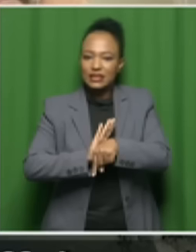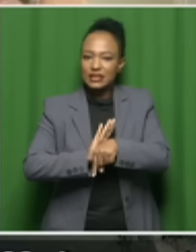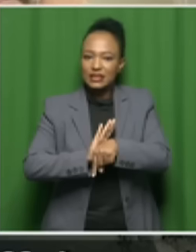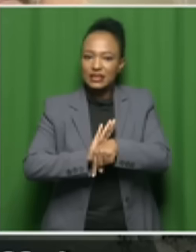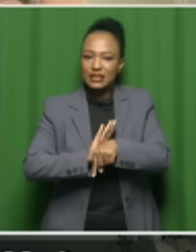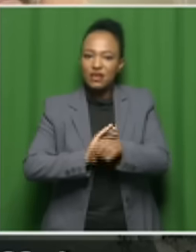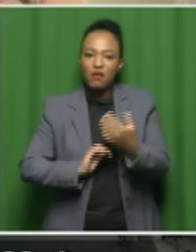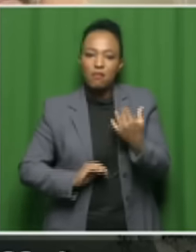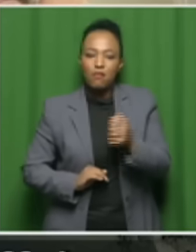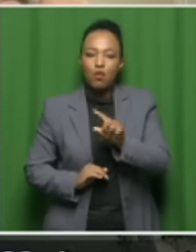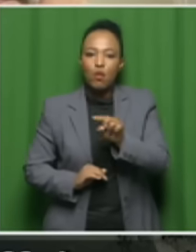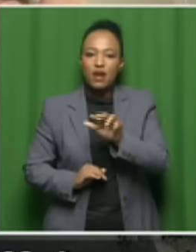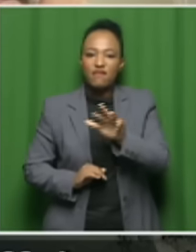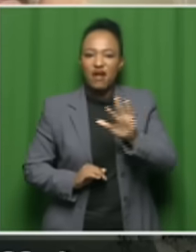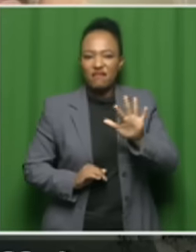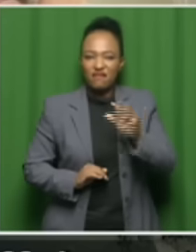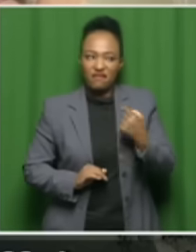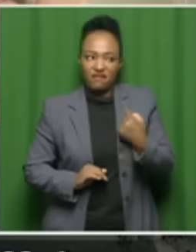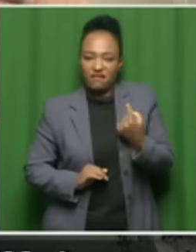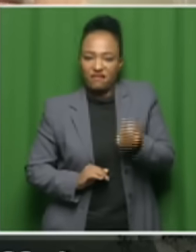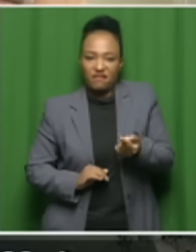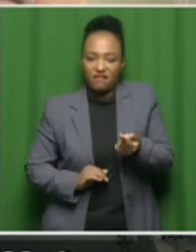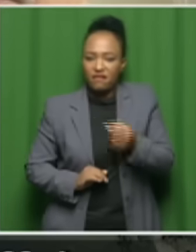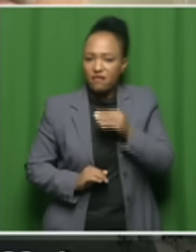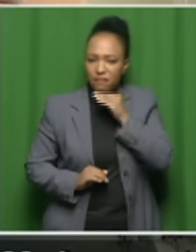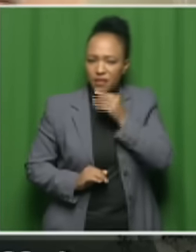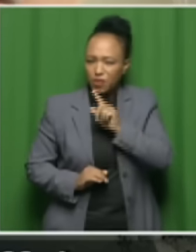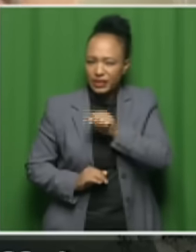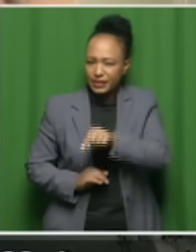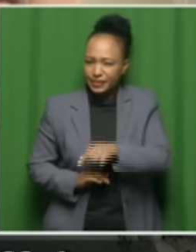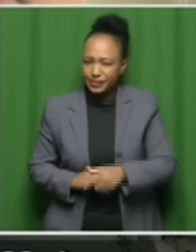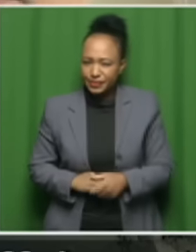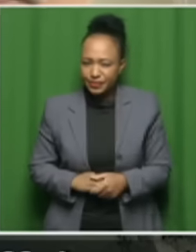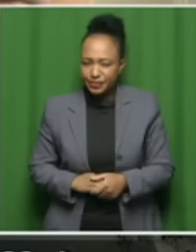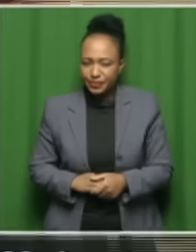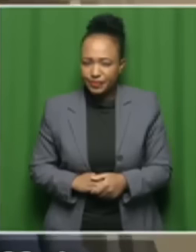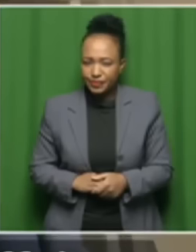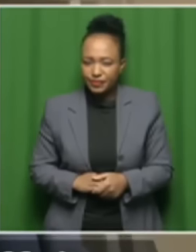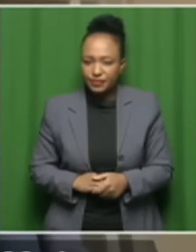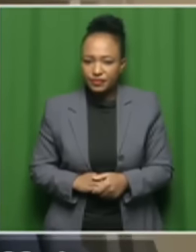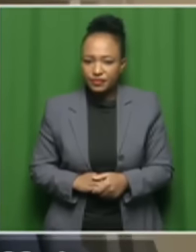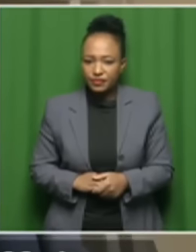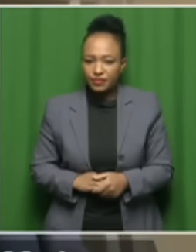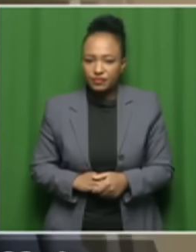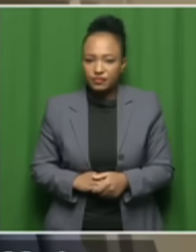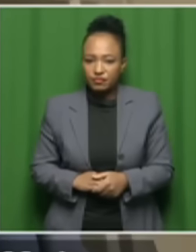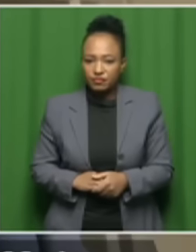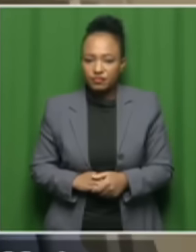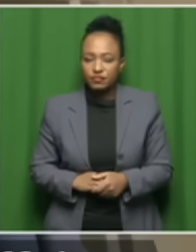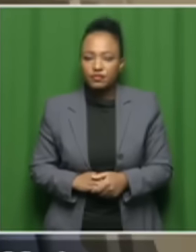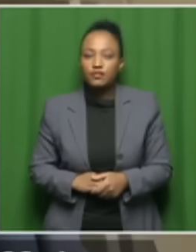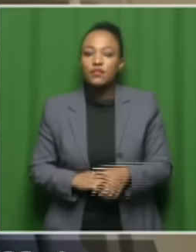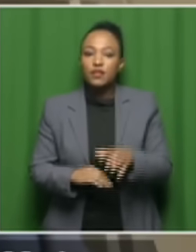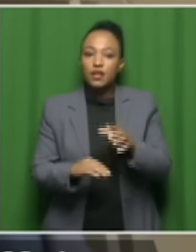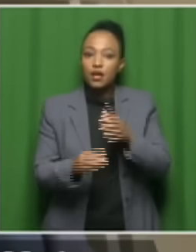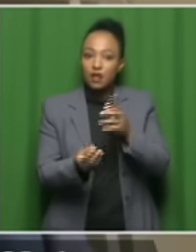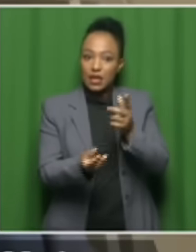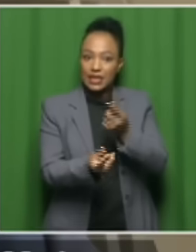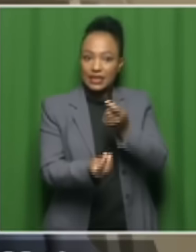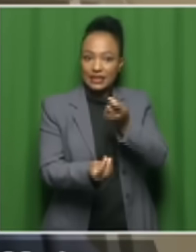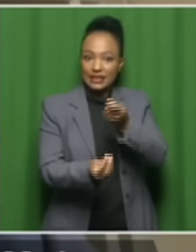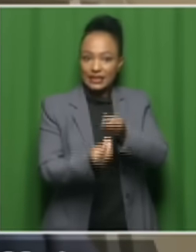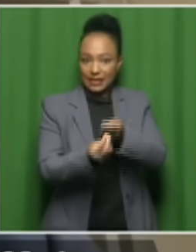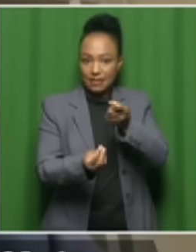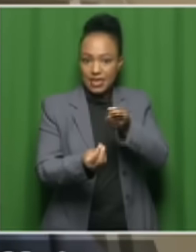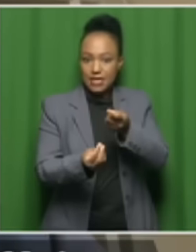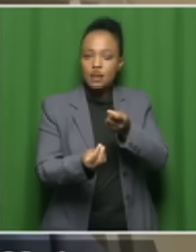1995, what does this mean now? What will happen? Well, there is a provision, and in fact, in the judgment, it was made